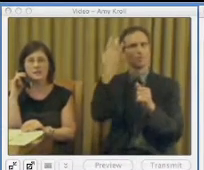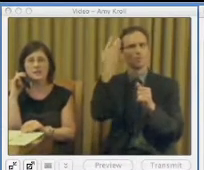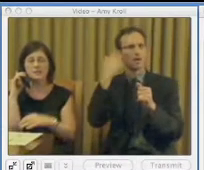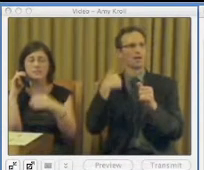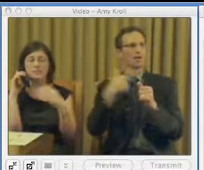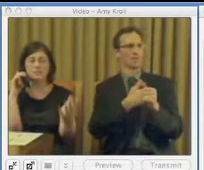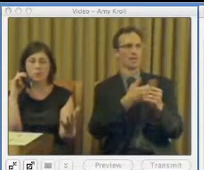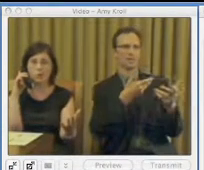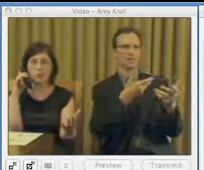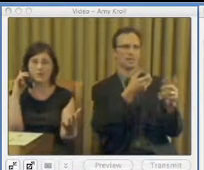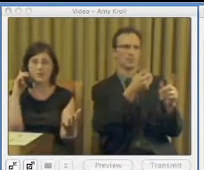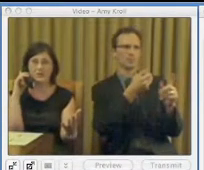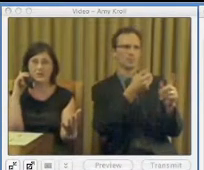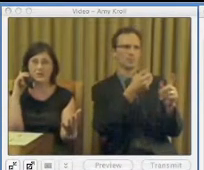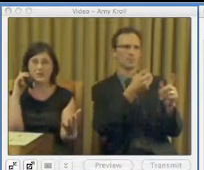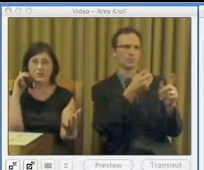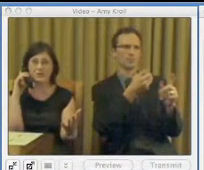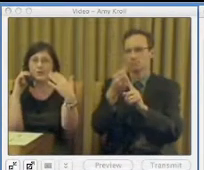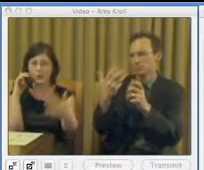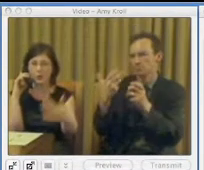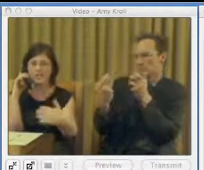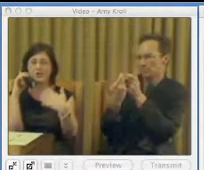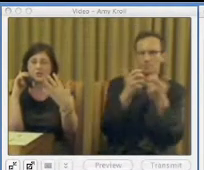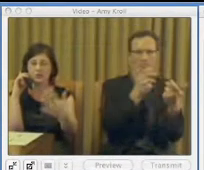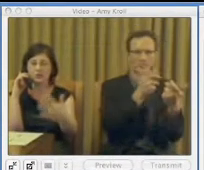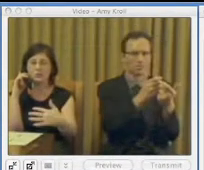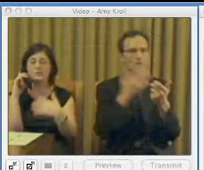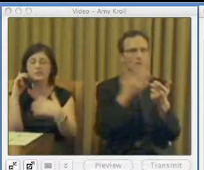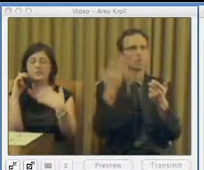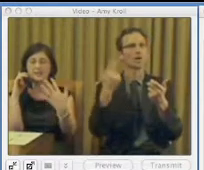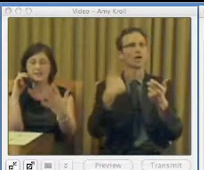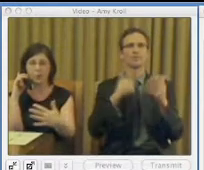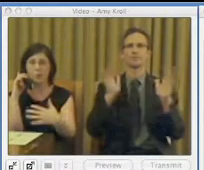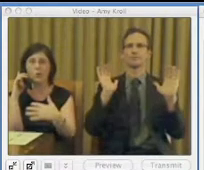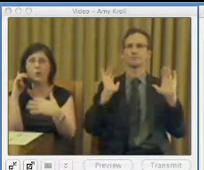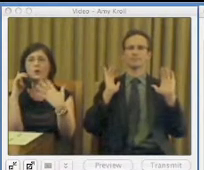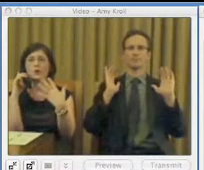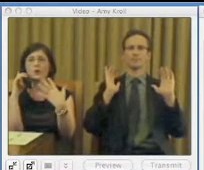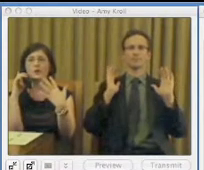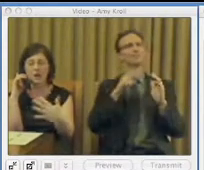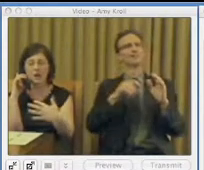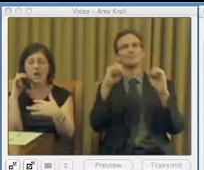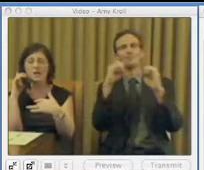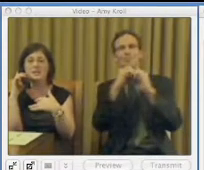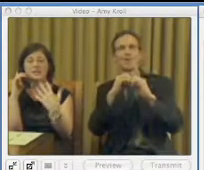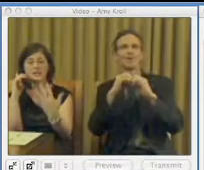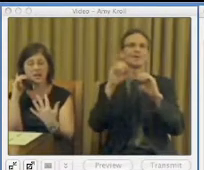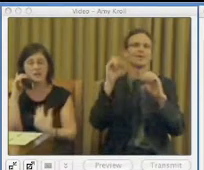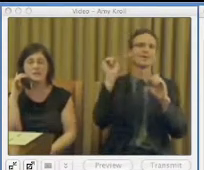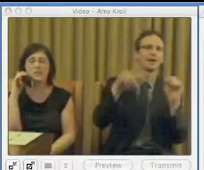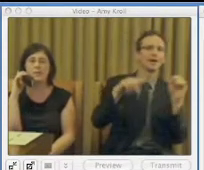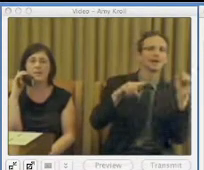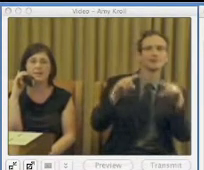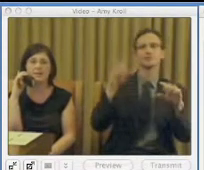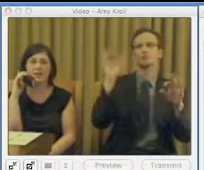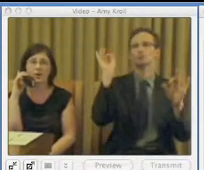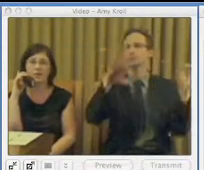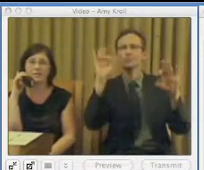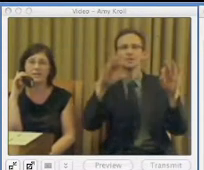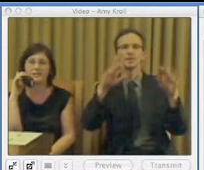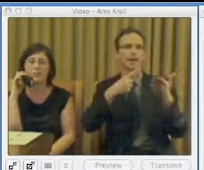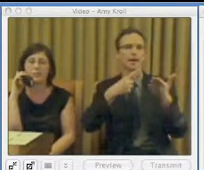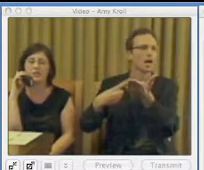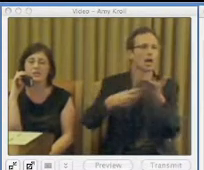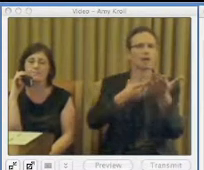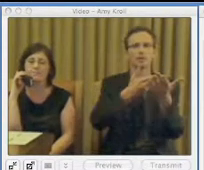to identify more questions which we'll continue to explore, analyse and